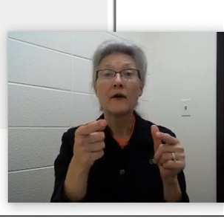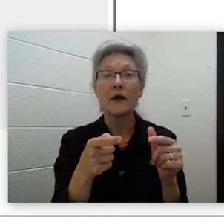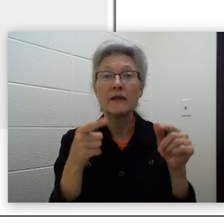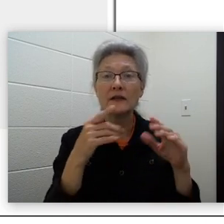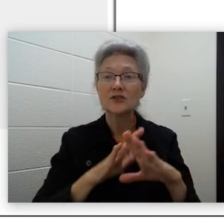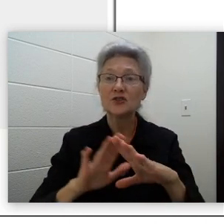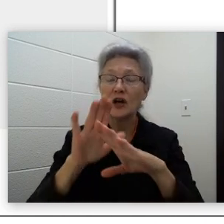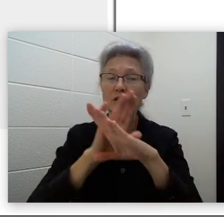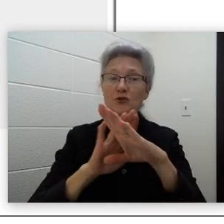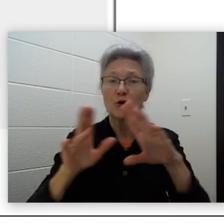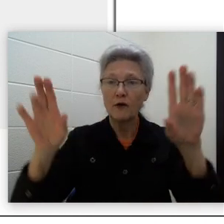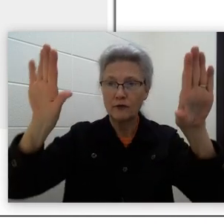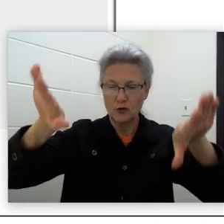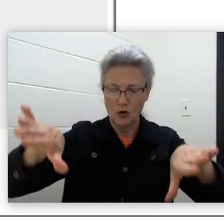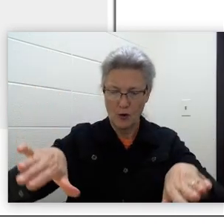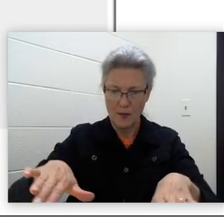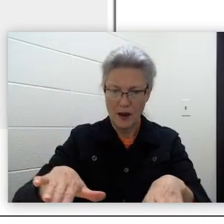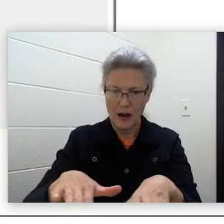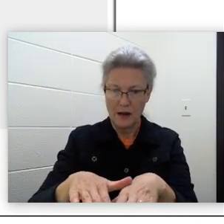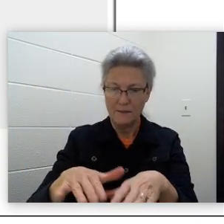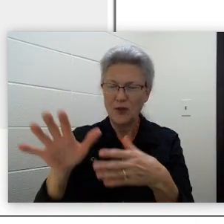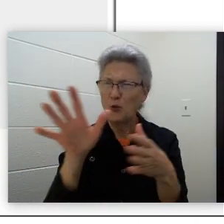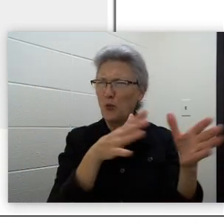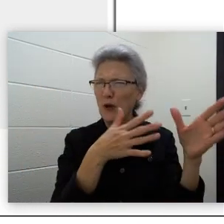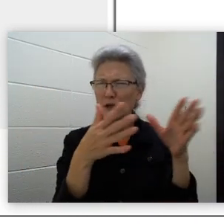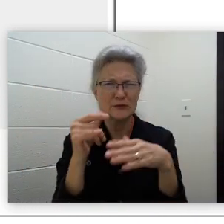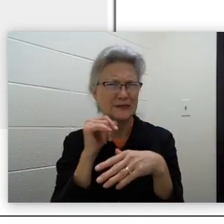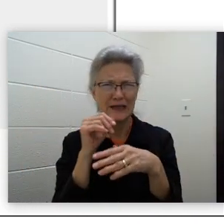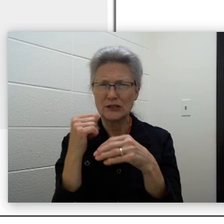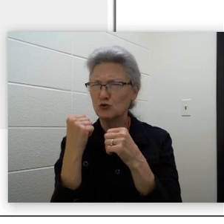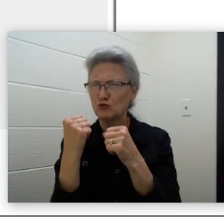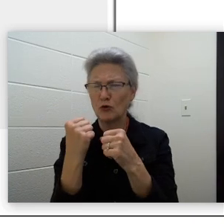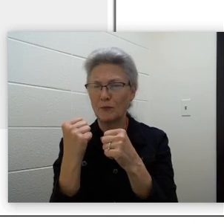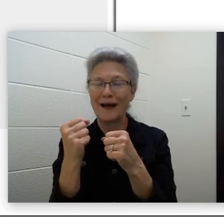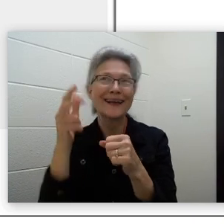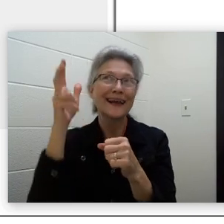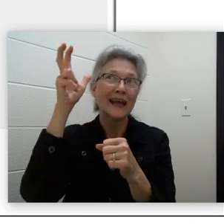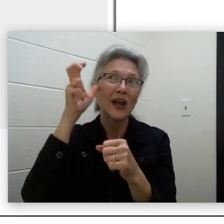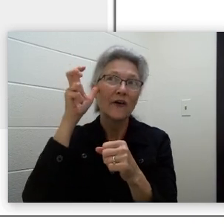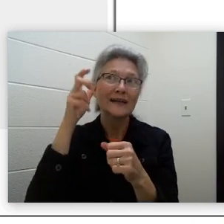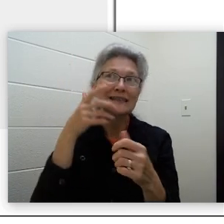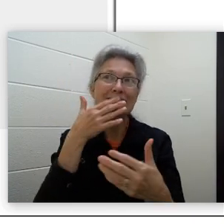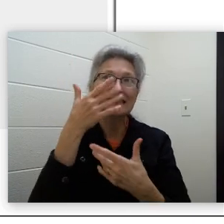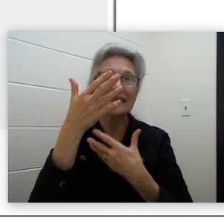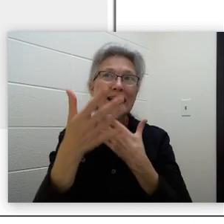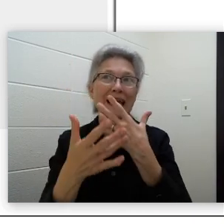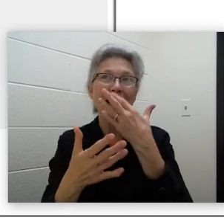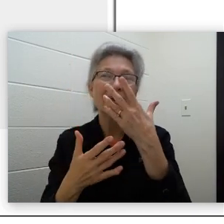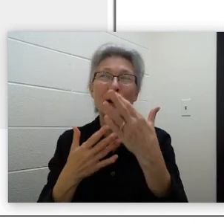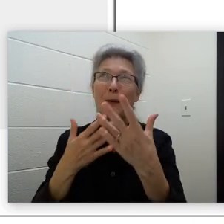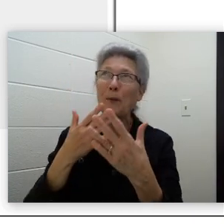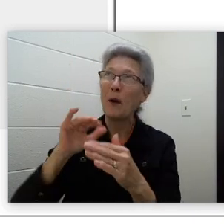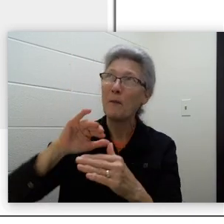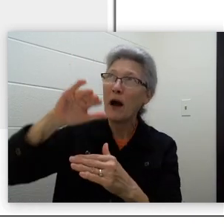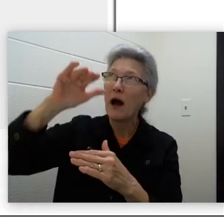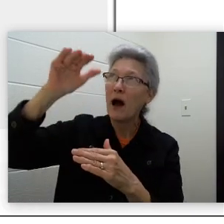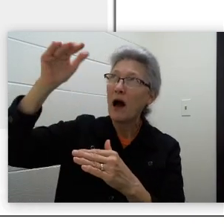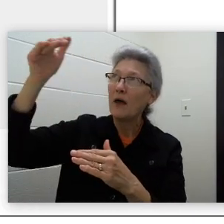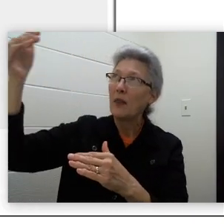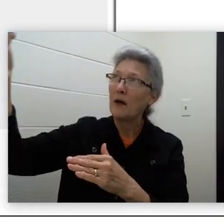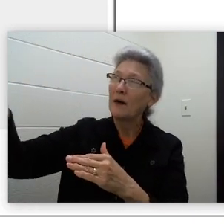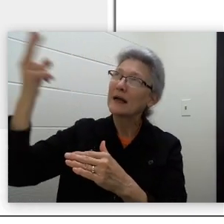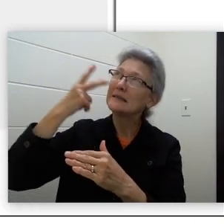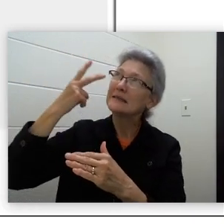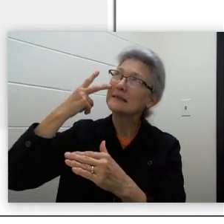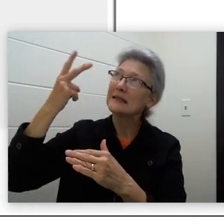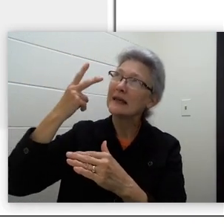draw bottom, the wind did not blow very hard, but I could hear it singing its humming tune up on the level, and I